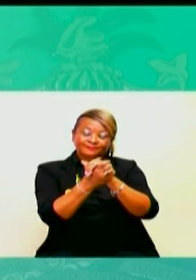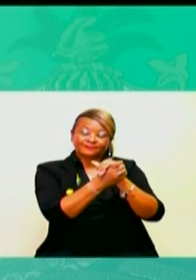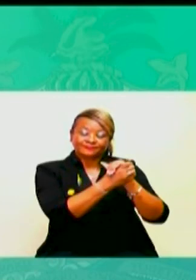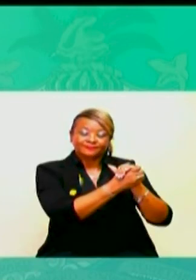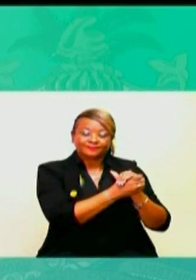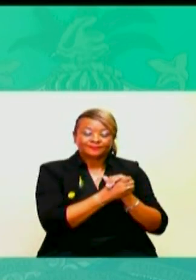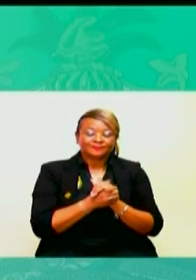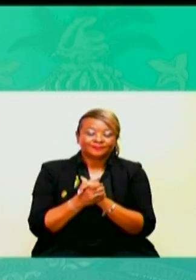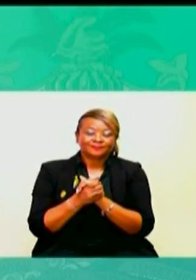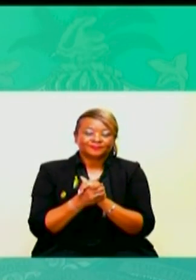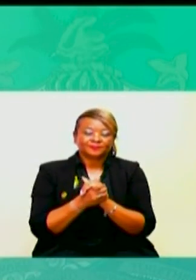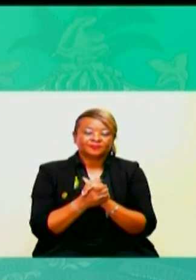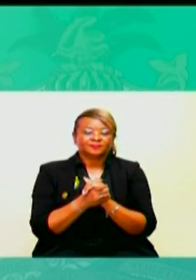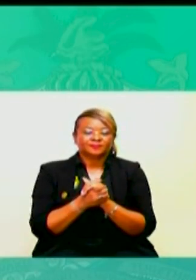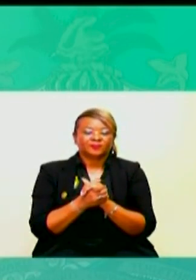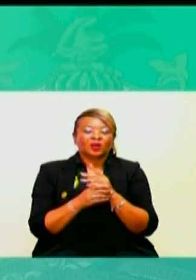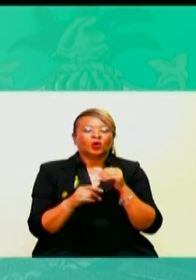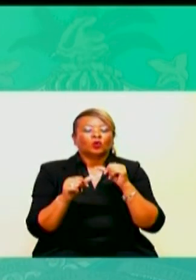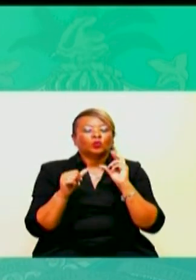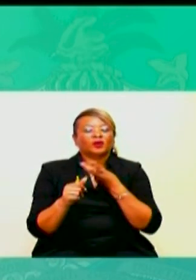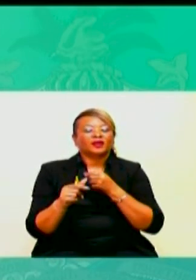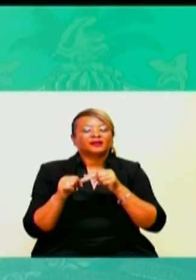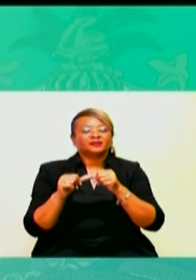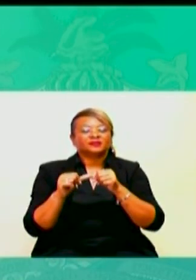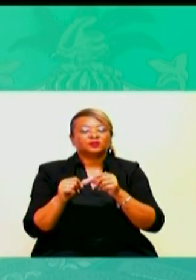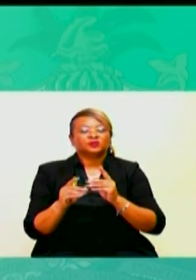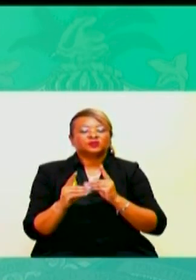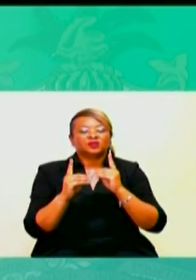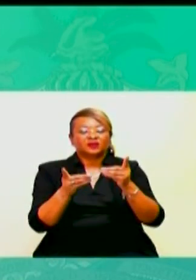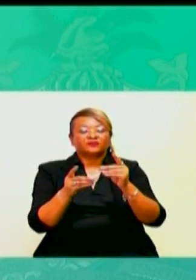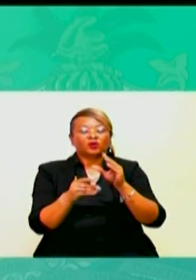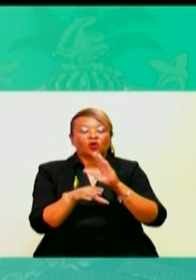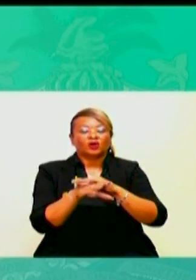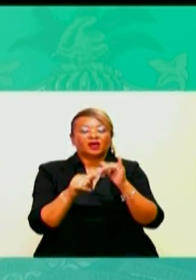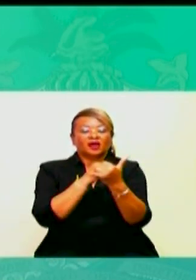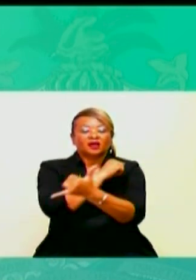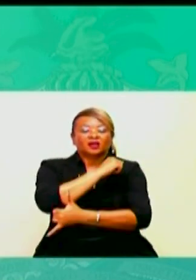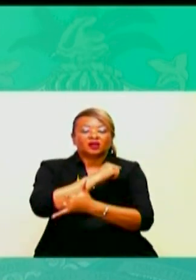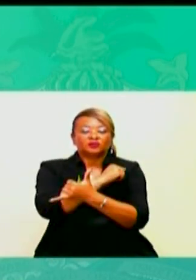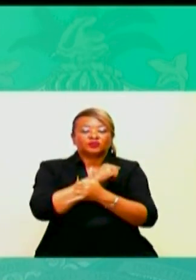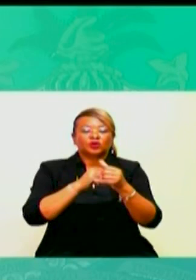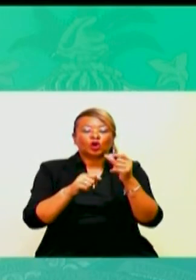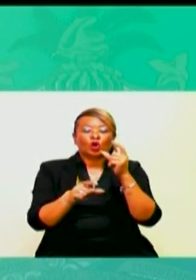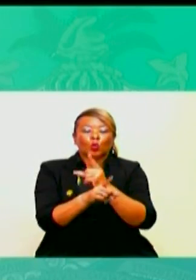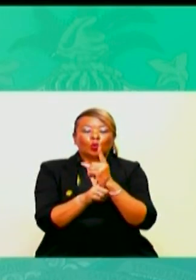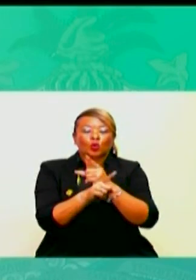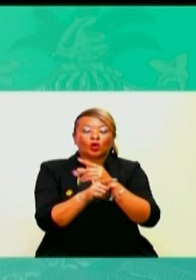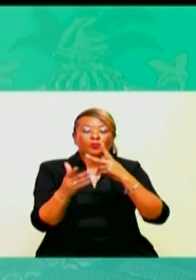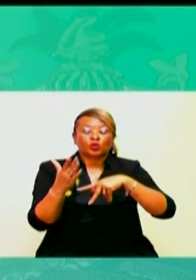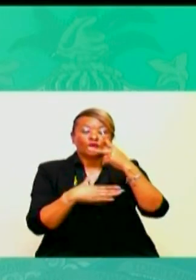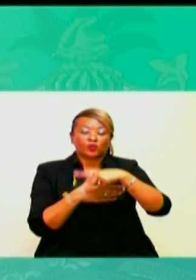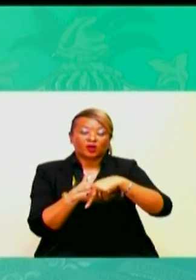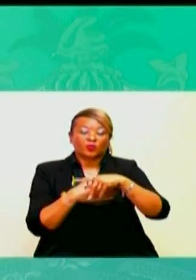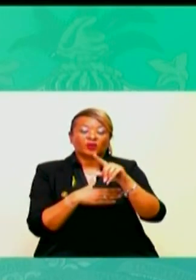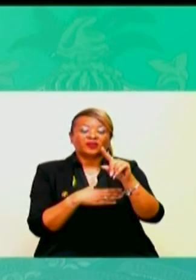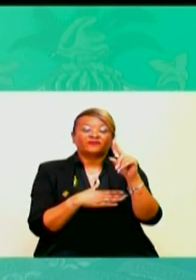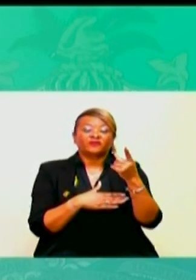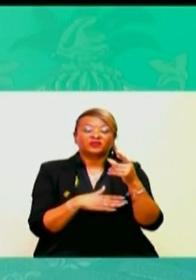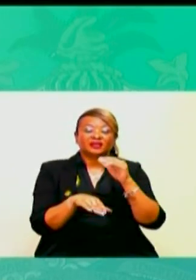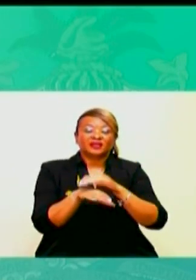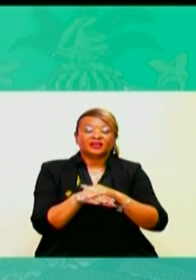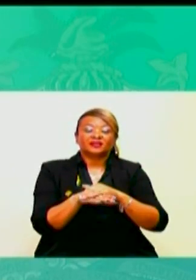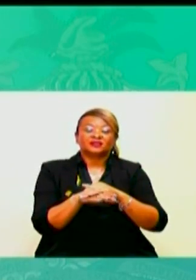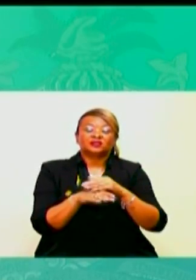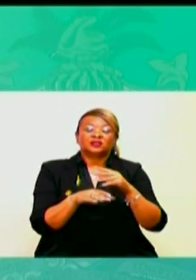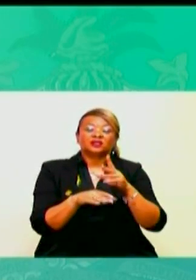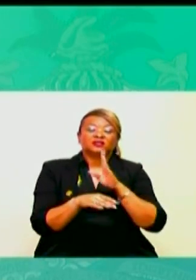Yes. Madam Speaker, we're continuing to deliver on our country decent work program. As you know, we're the first English-speaking